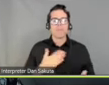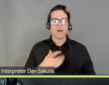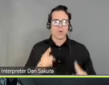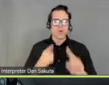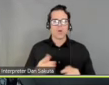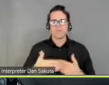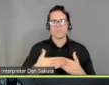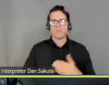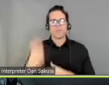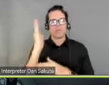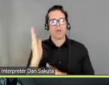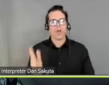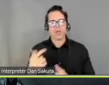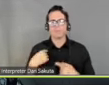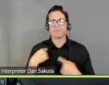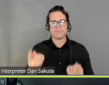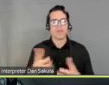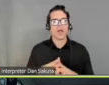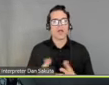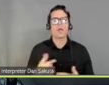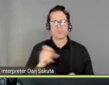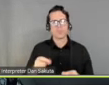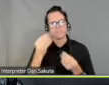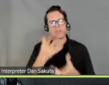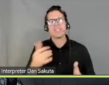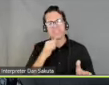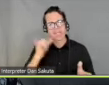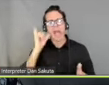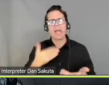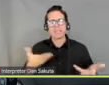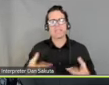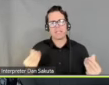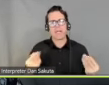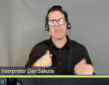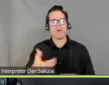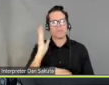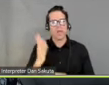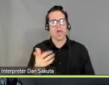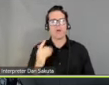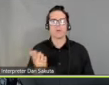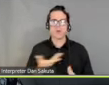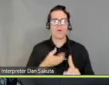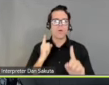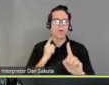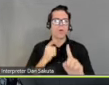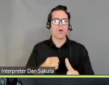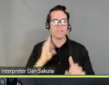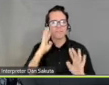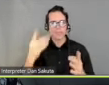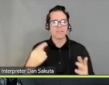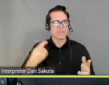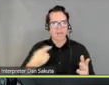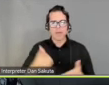been doing, and I should have mentioned yesterday, I gave a talk here on campus because we are trying to come up with a way to allow students to have some